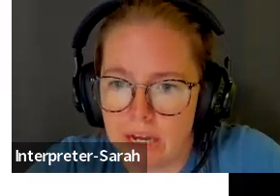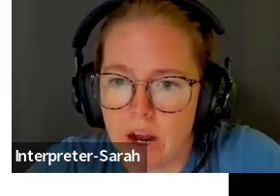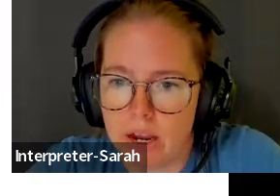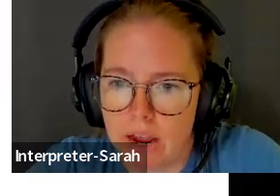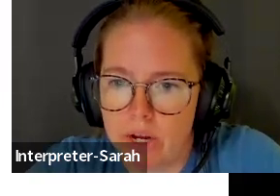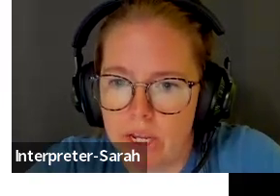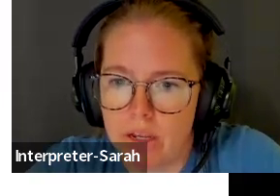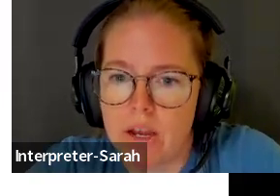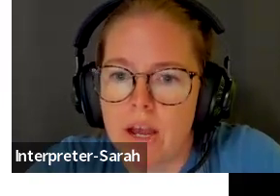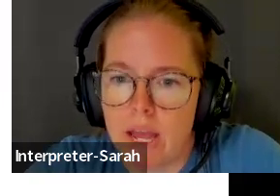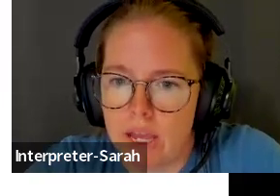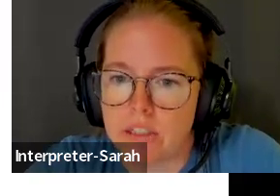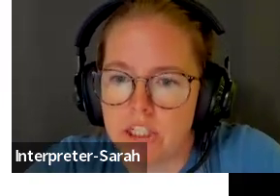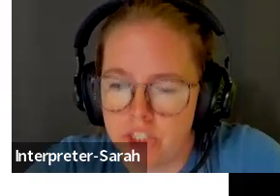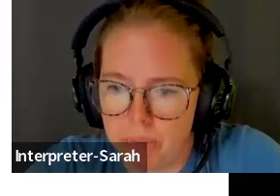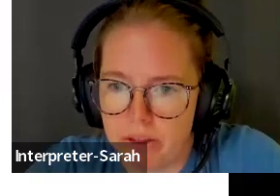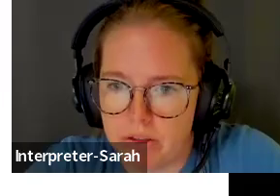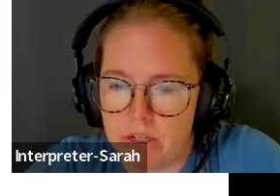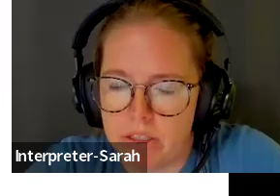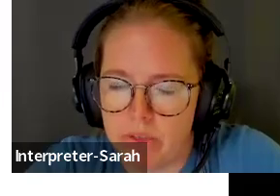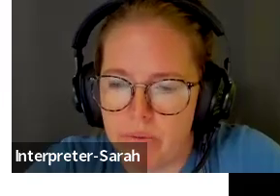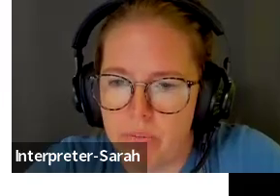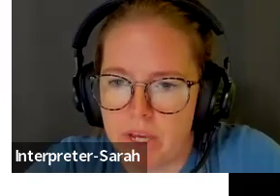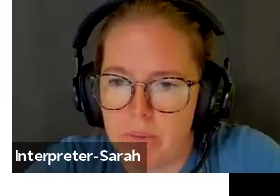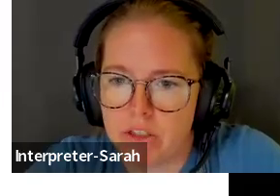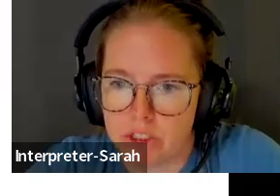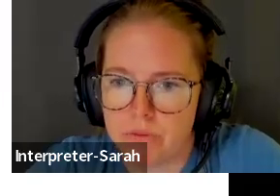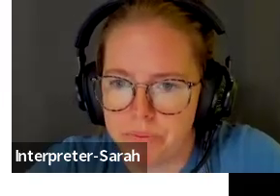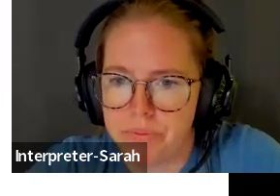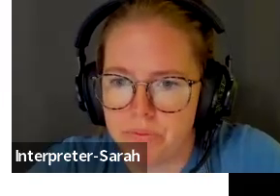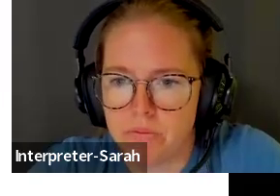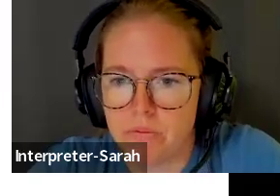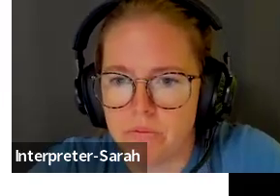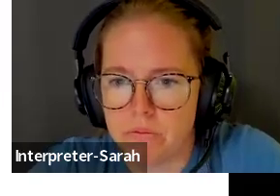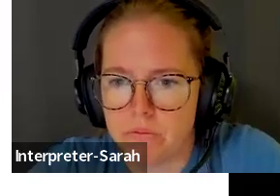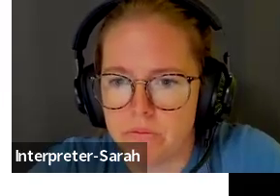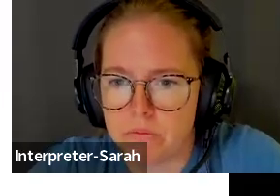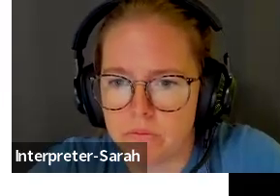to the Hancock County and to Shelby, so that will be coming soon.